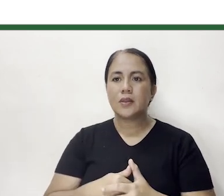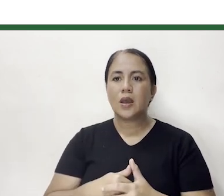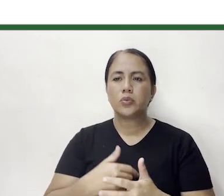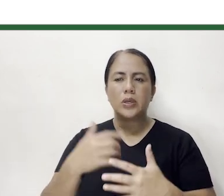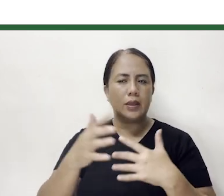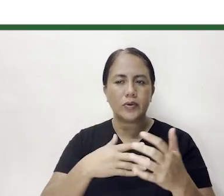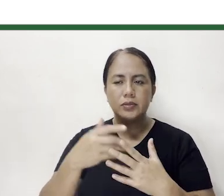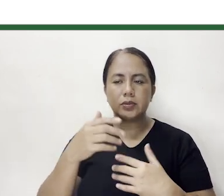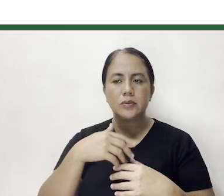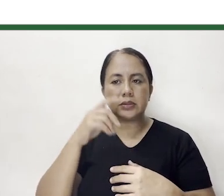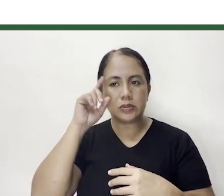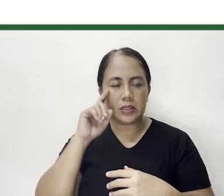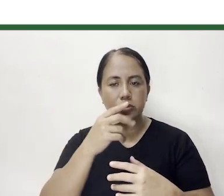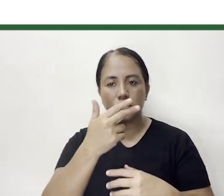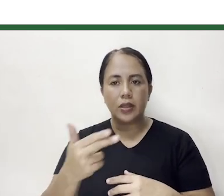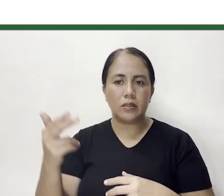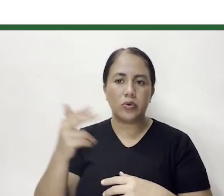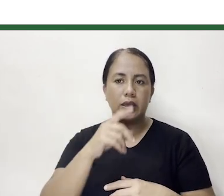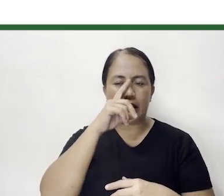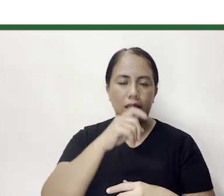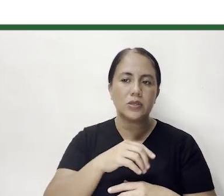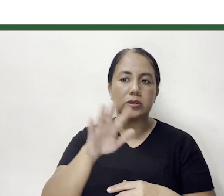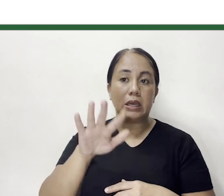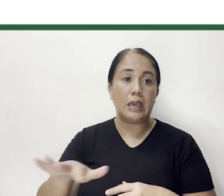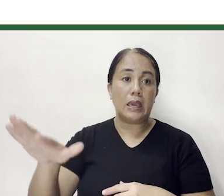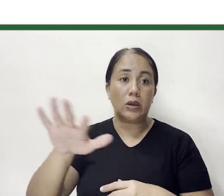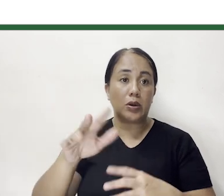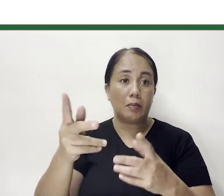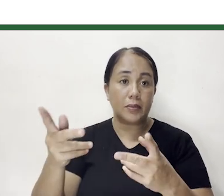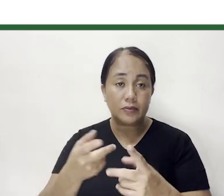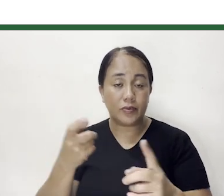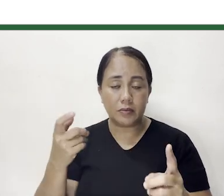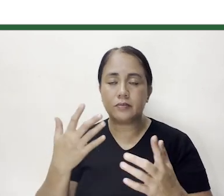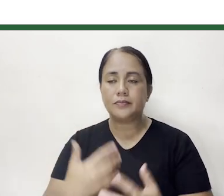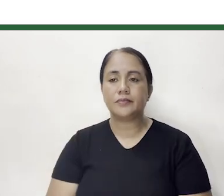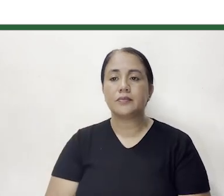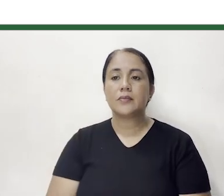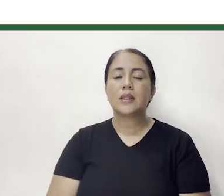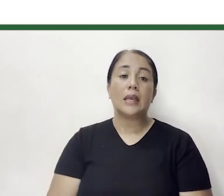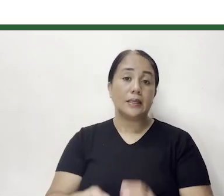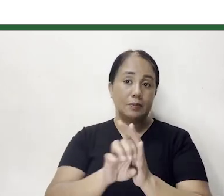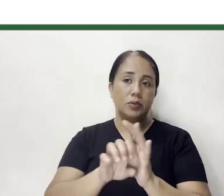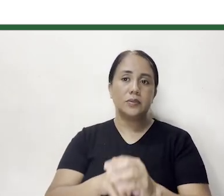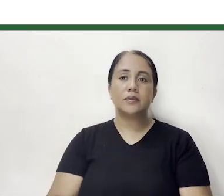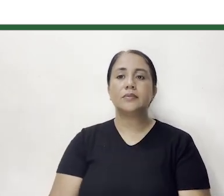with disabilities regardless of sex, gender, age, and geographical